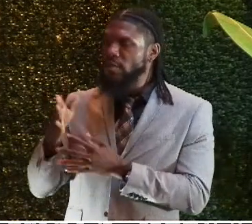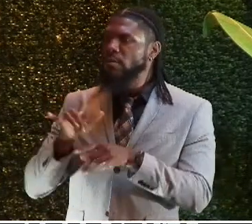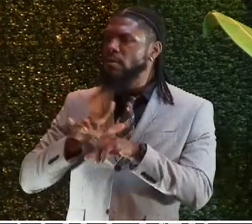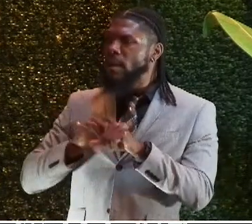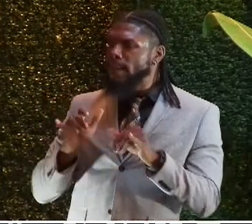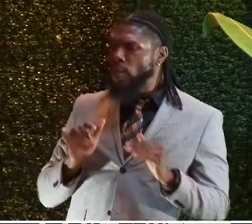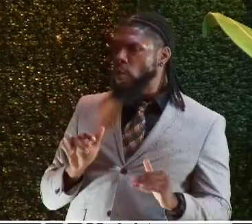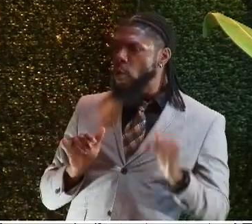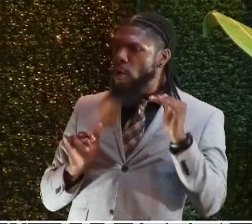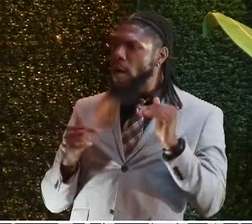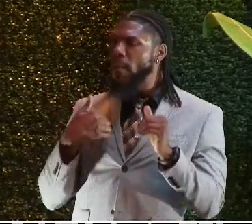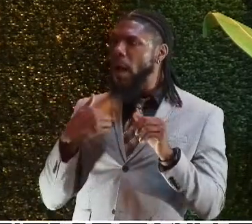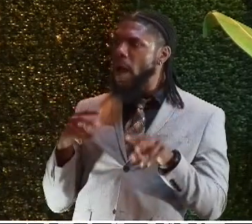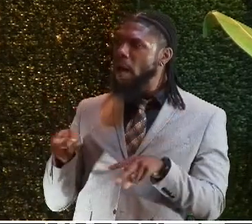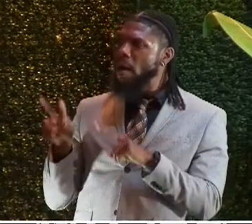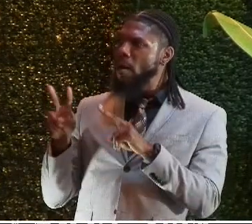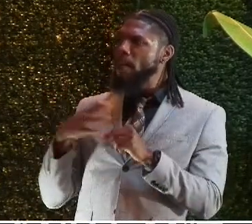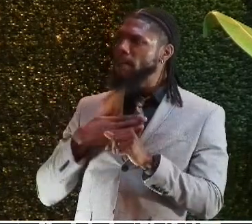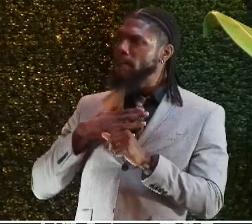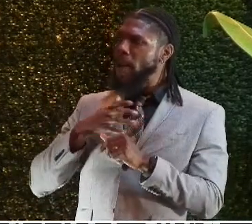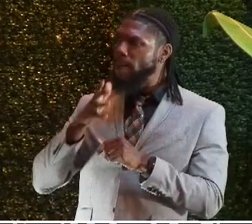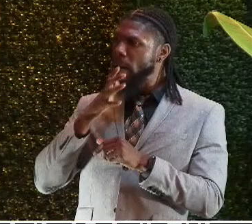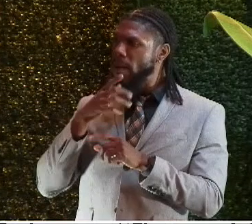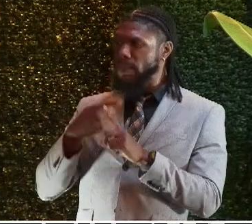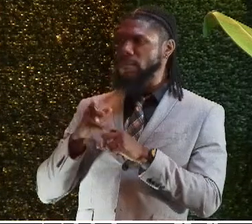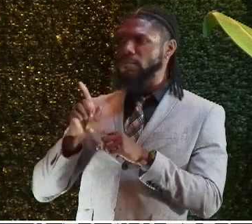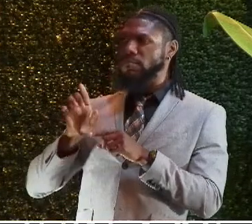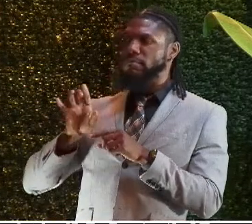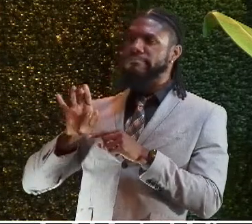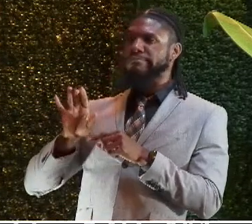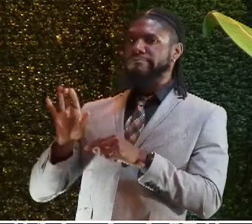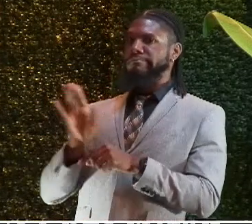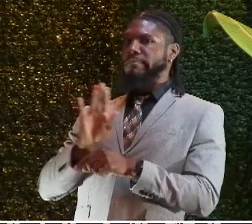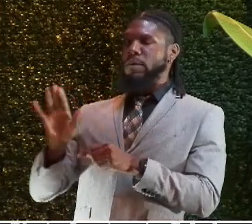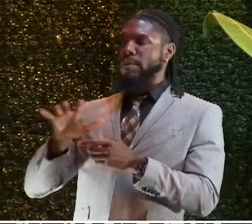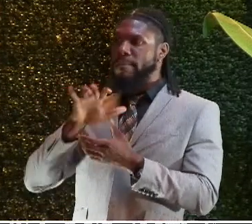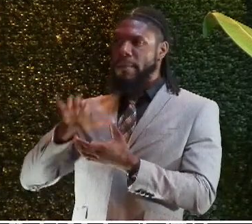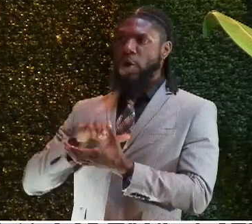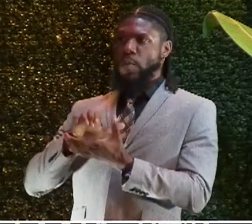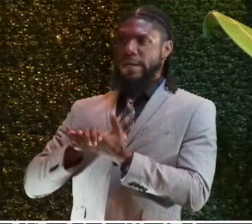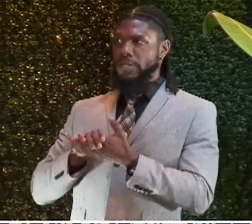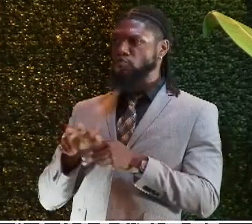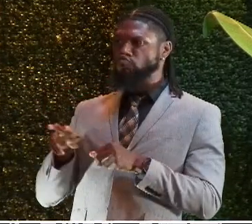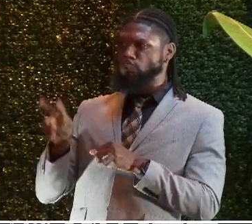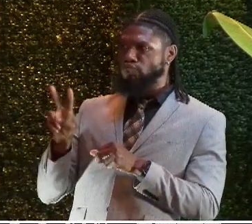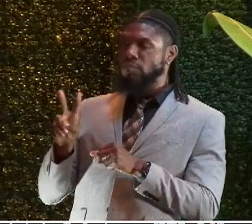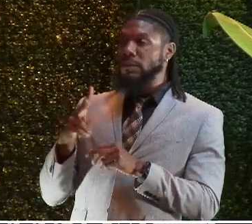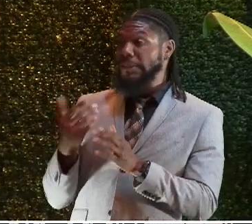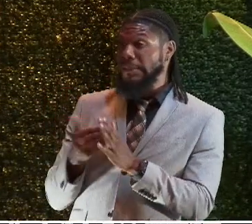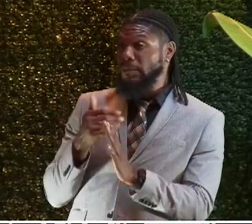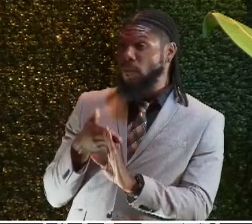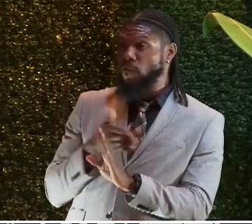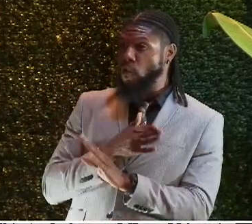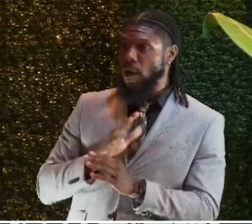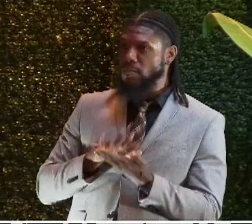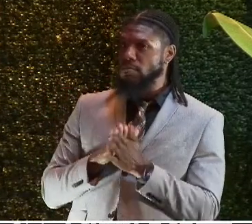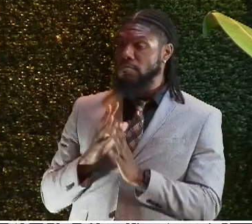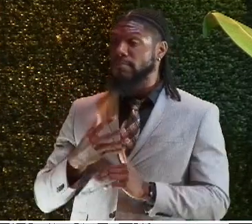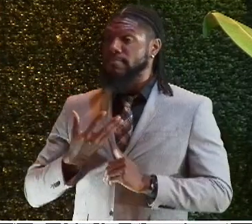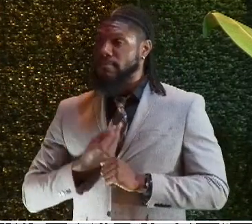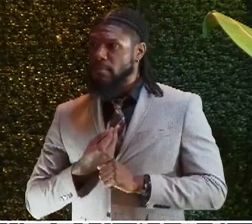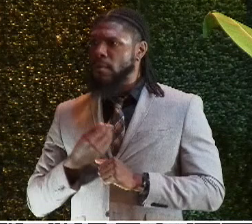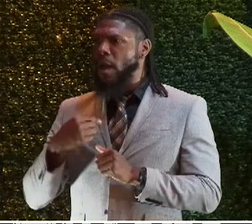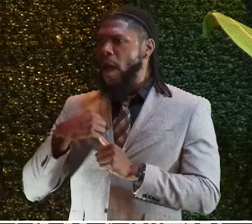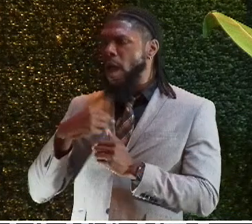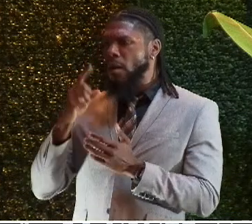watching my mom in her marriage and things like that. And again, pre-transition. So I'm